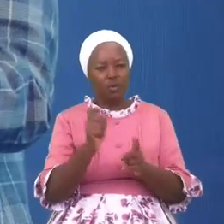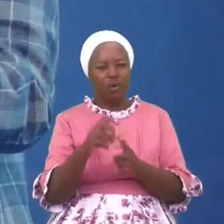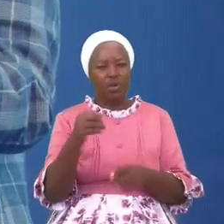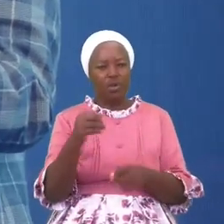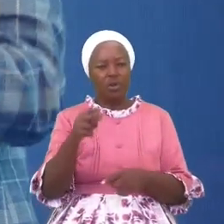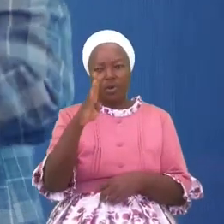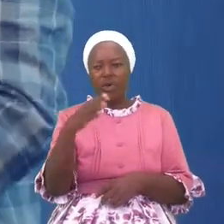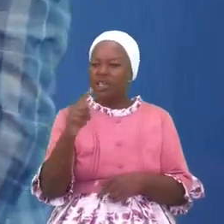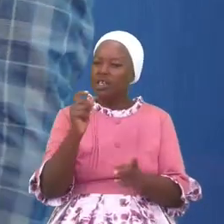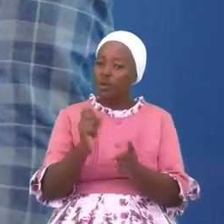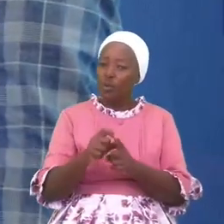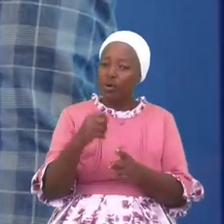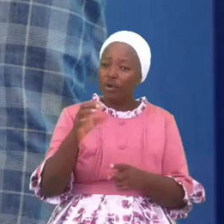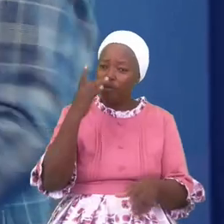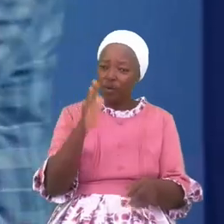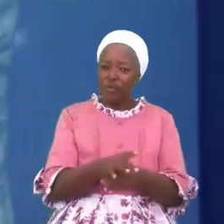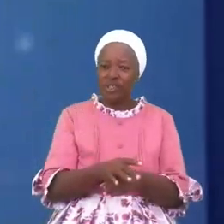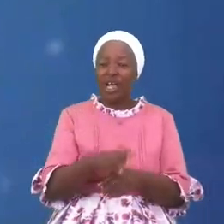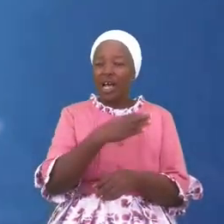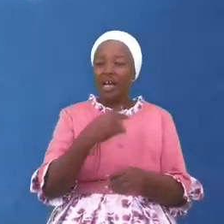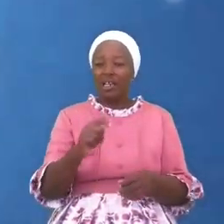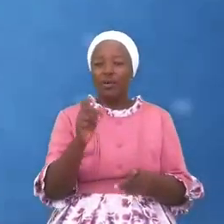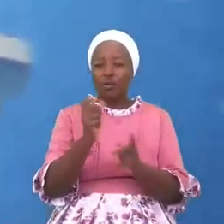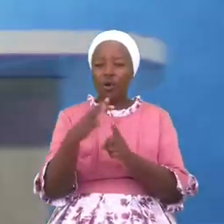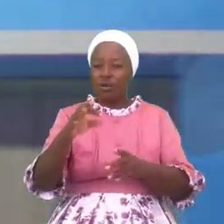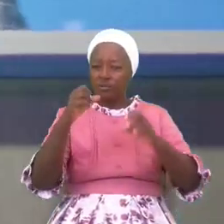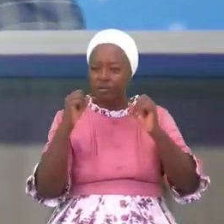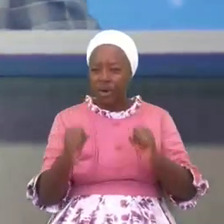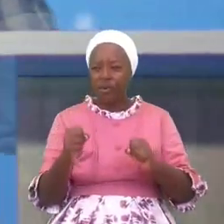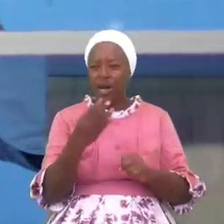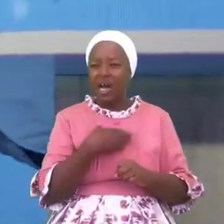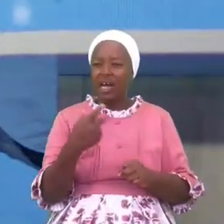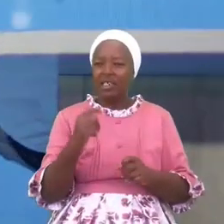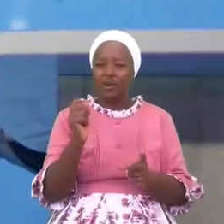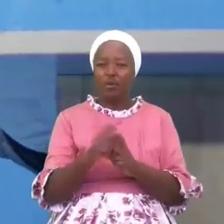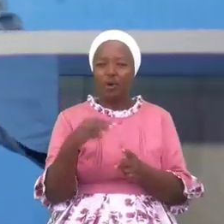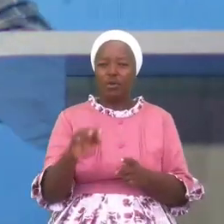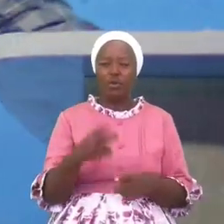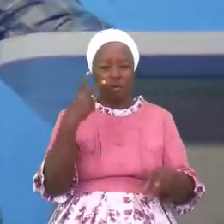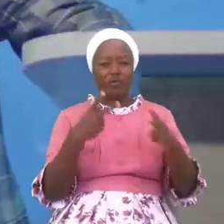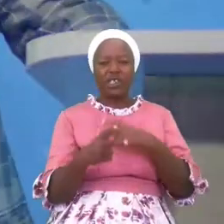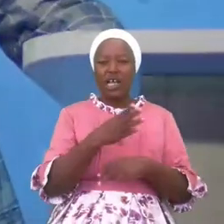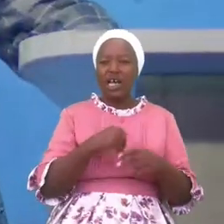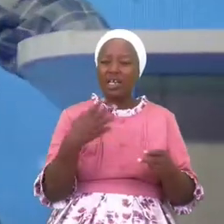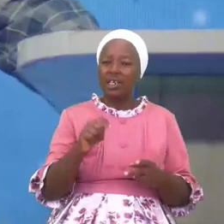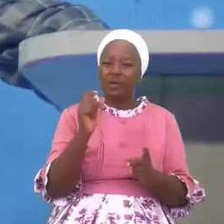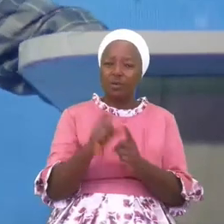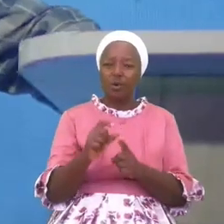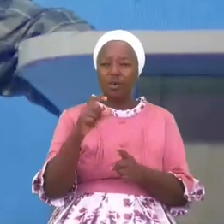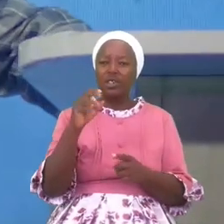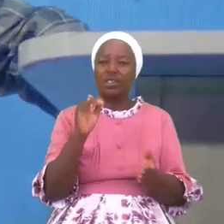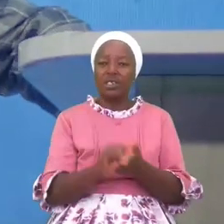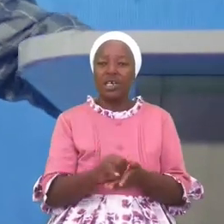word of power, and the word of prophecy, and the word that is permanent, he says, you